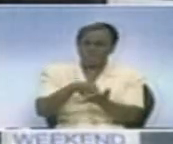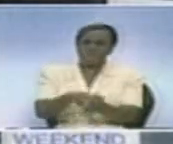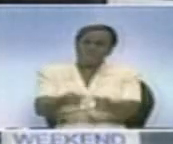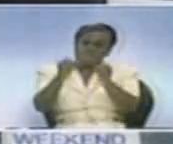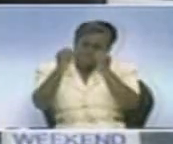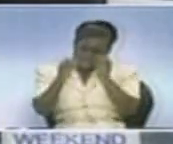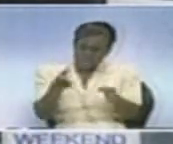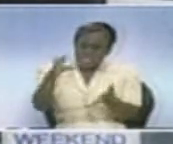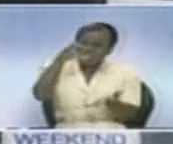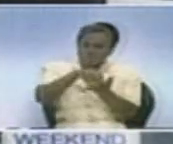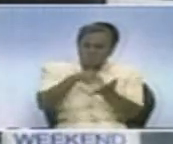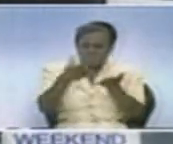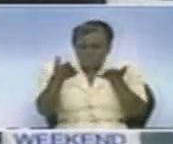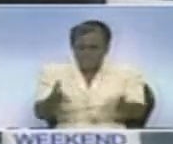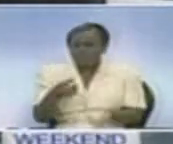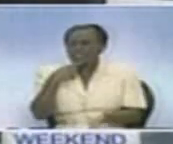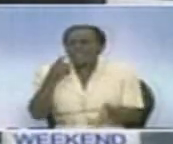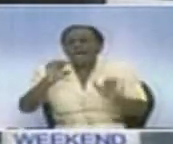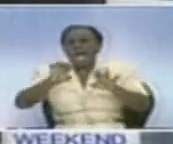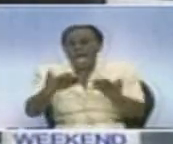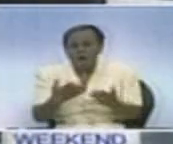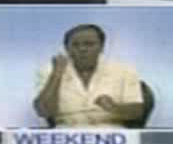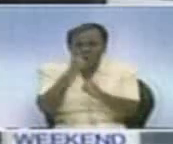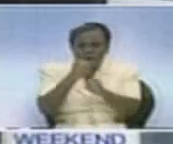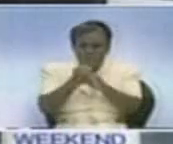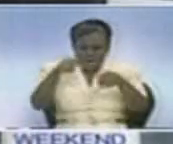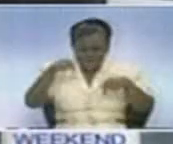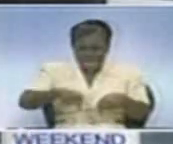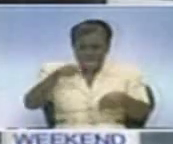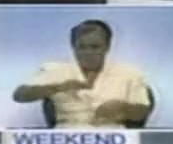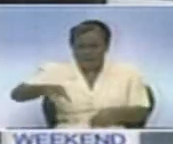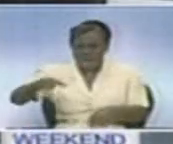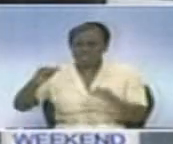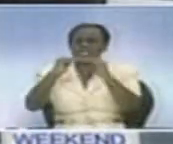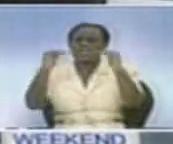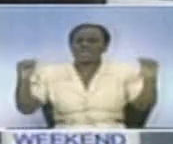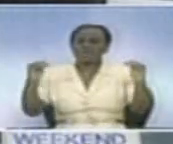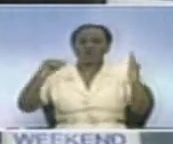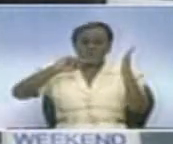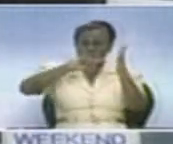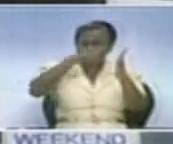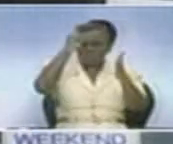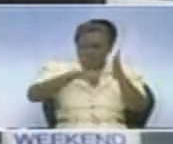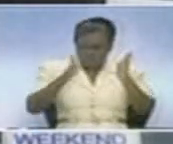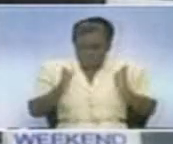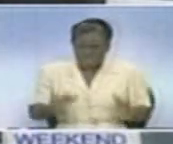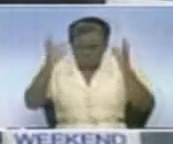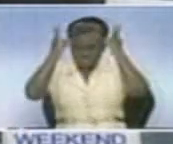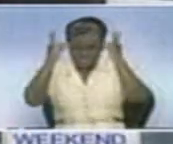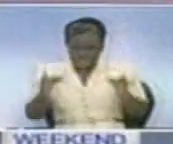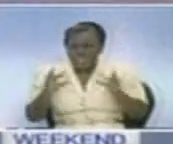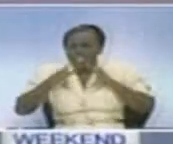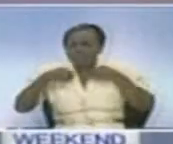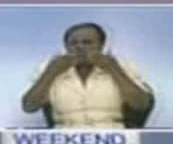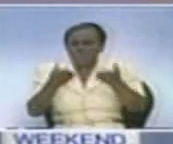was the case now, tell us about how it works now at the county level, and at what point then somebody decides, well, there's information